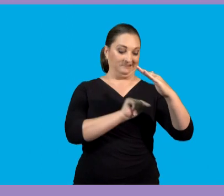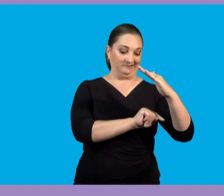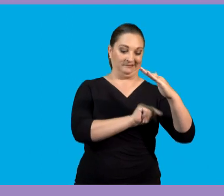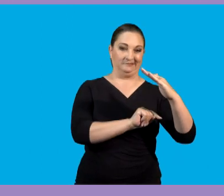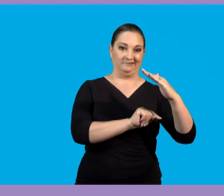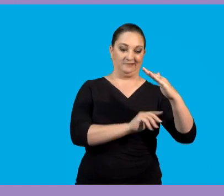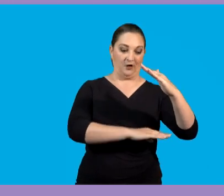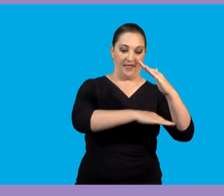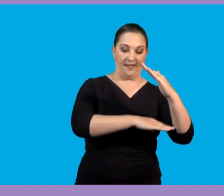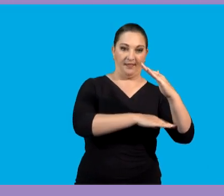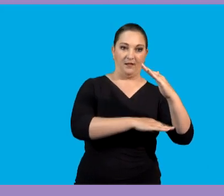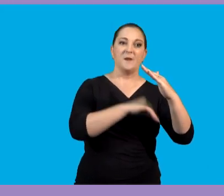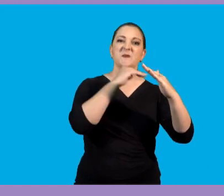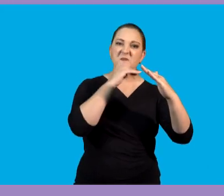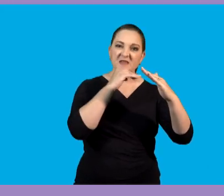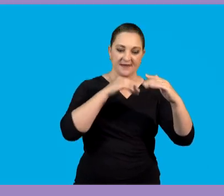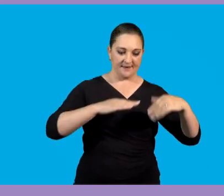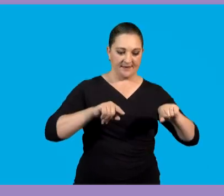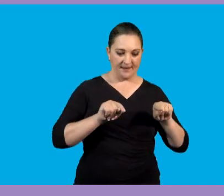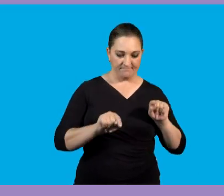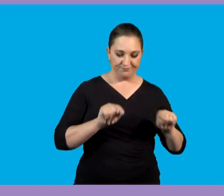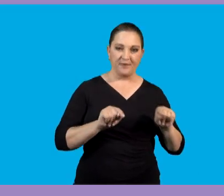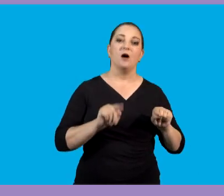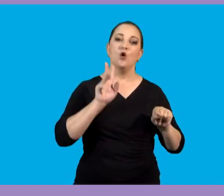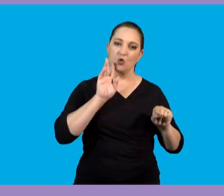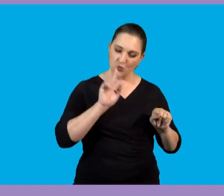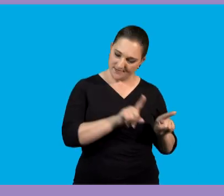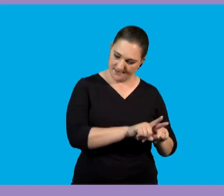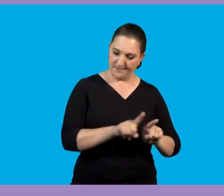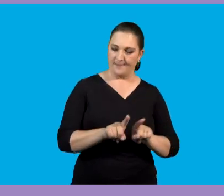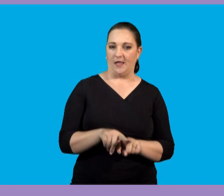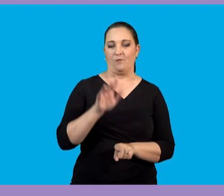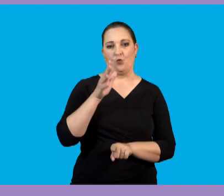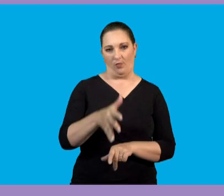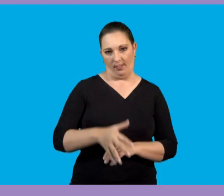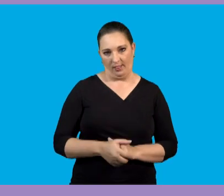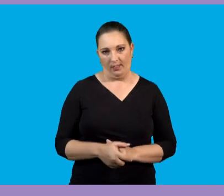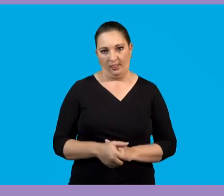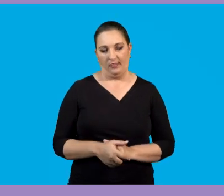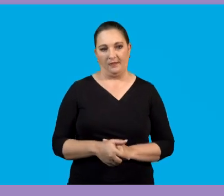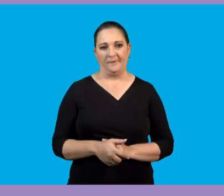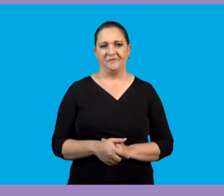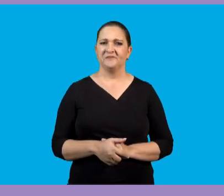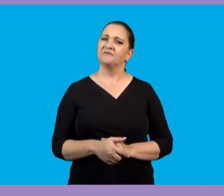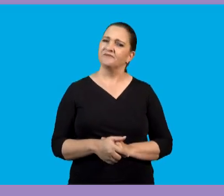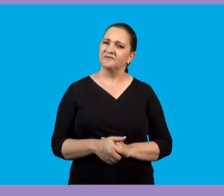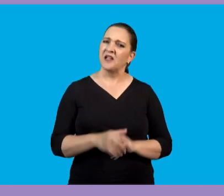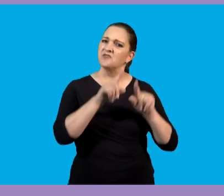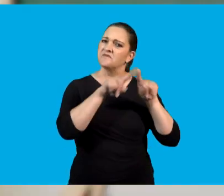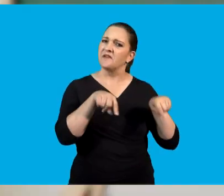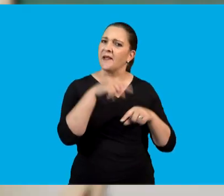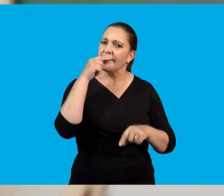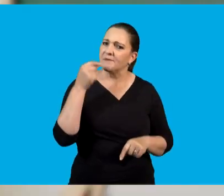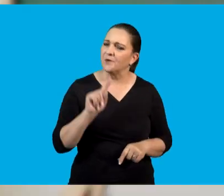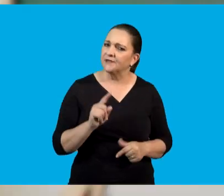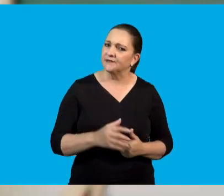the other equal side, that means those two angles will be equal. So those two angles are equal. And what type of